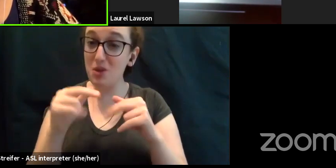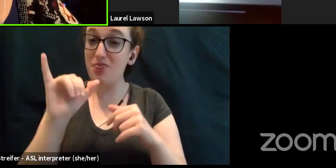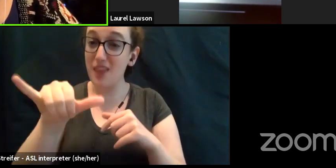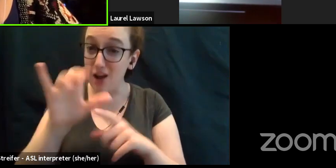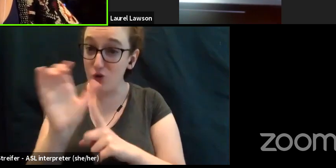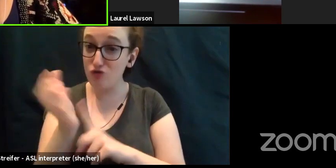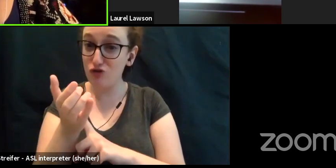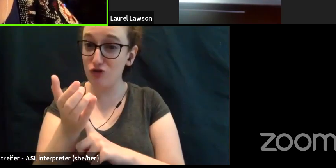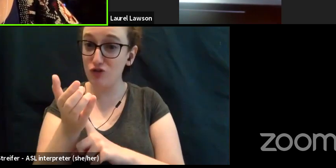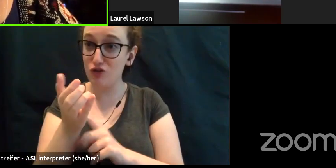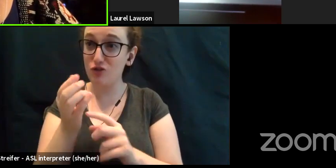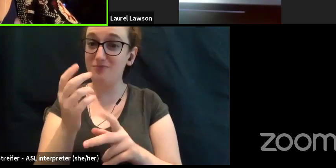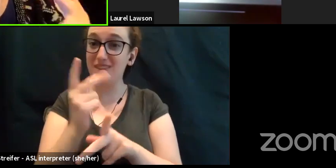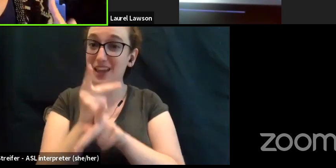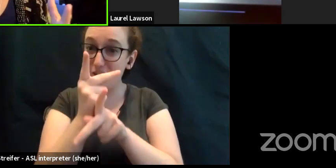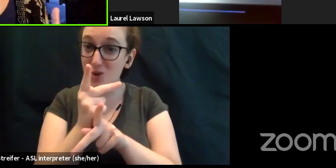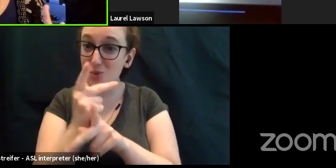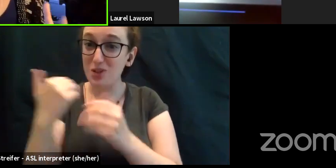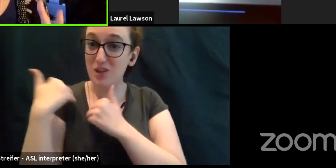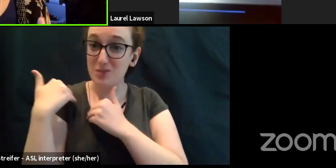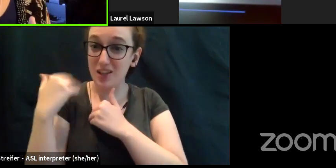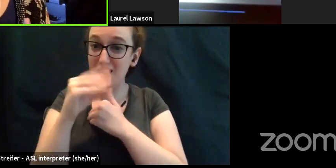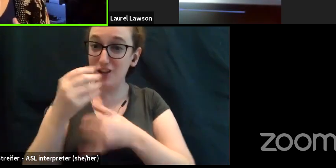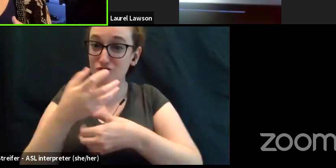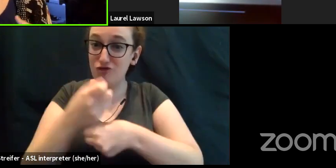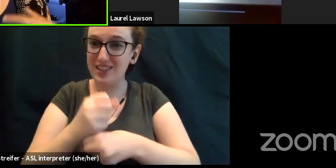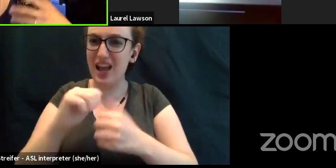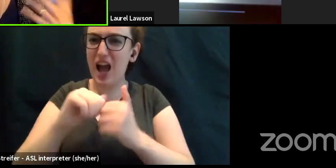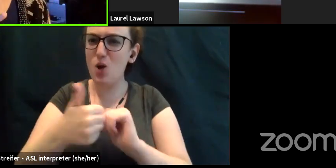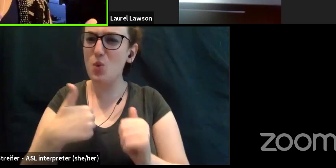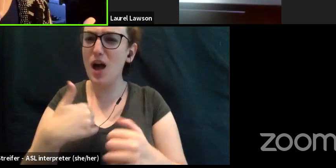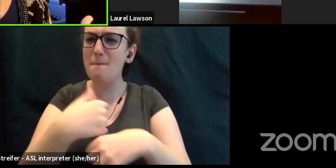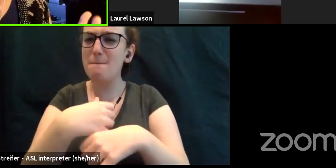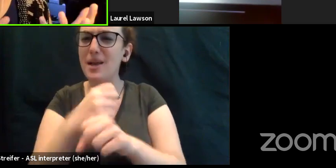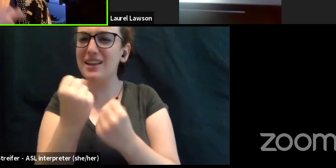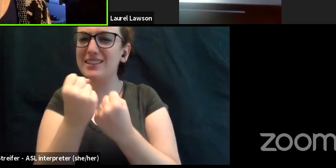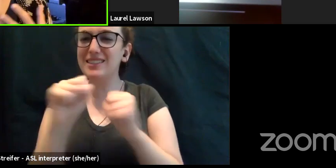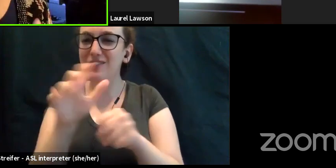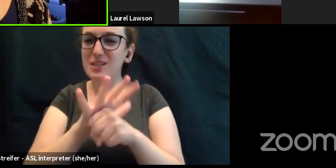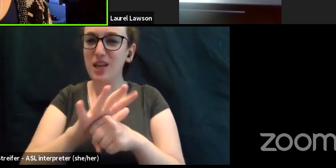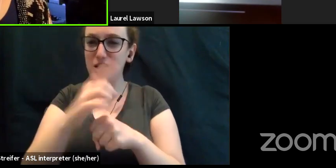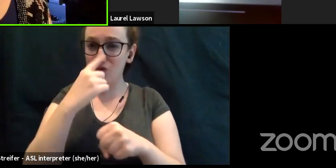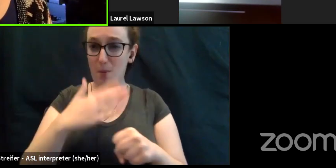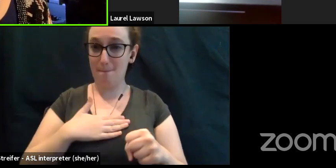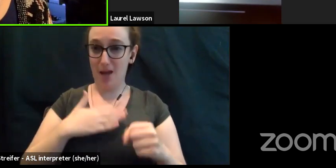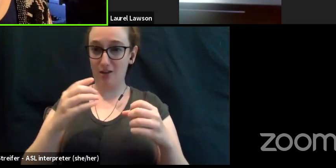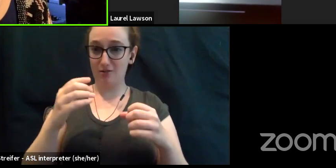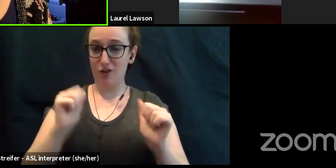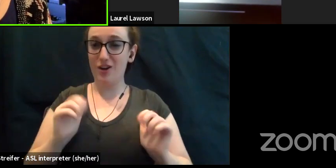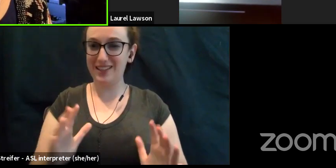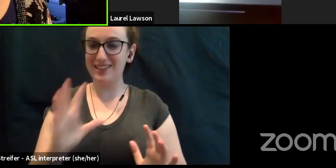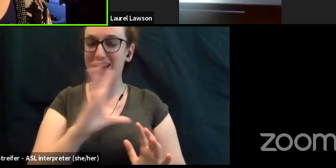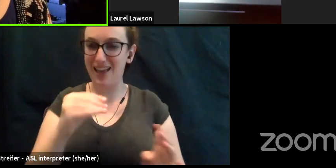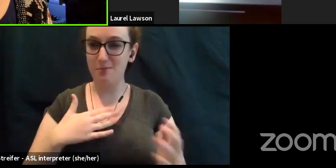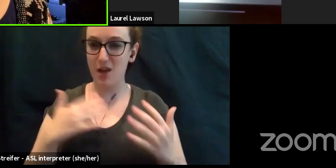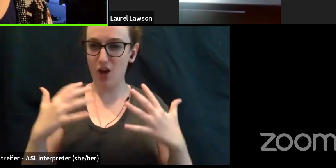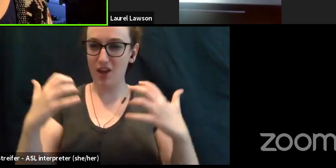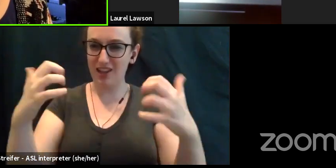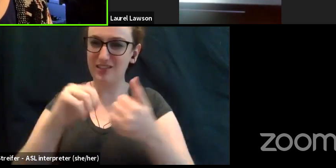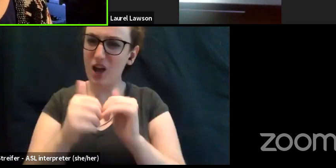my own practice? And how can I create a safe and welcoming space for my artists as well as my audience?